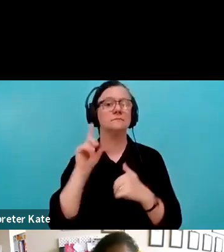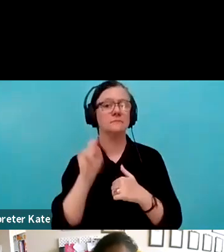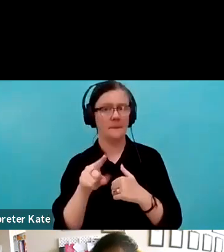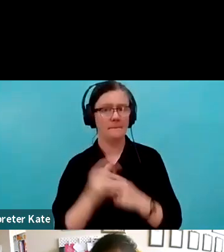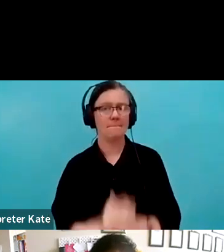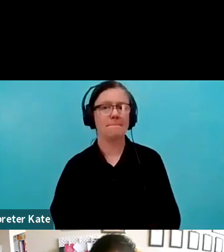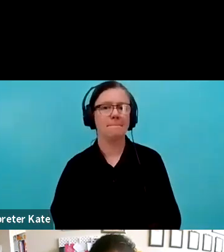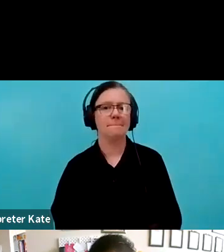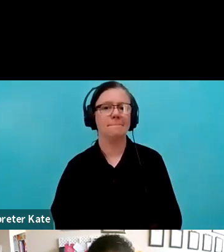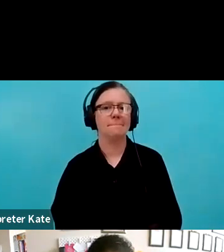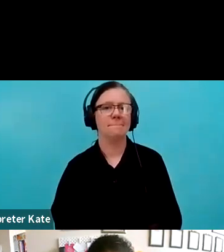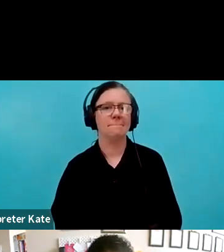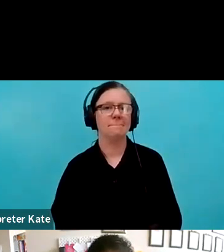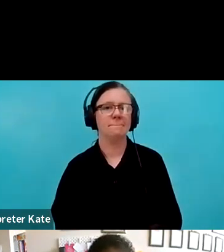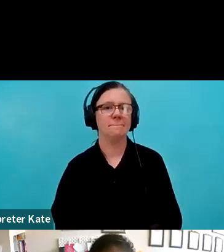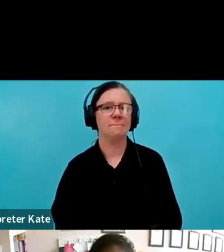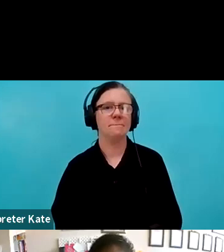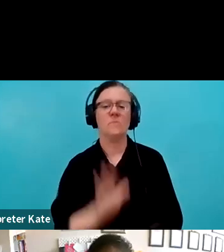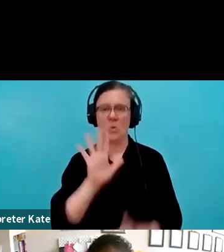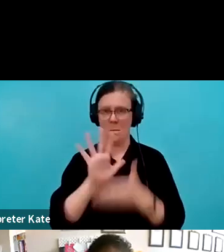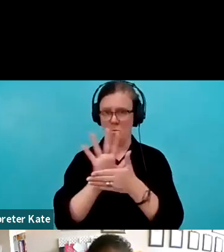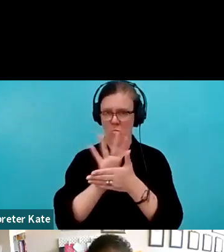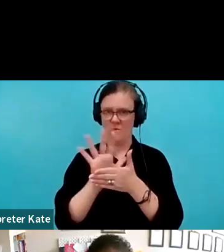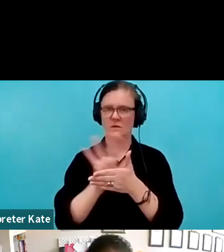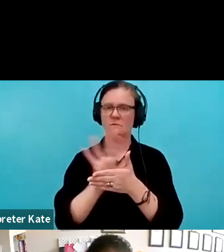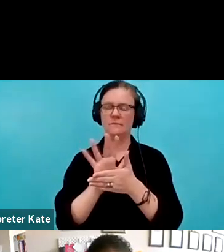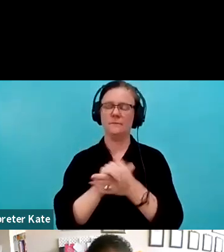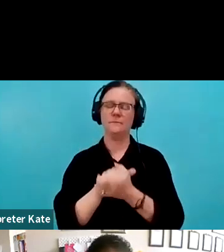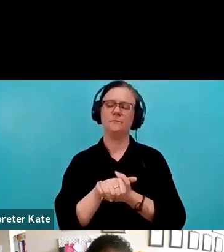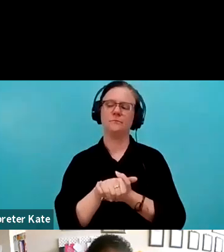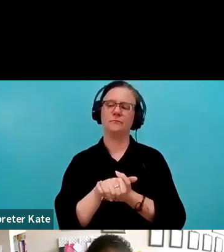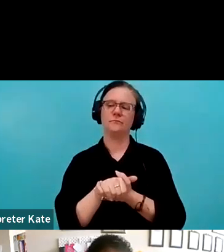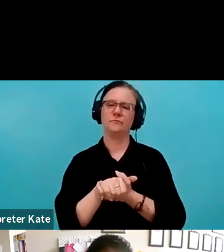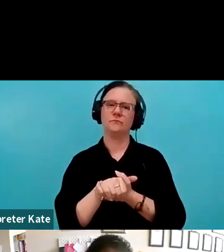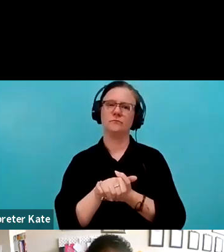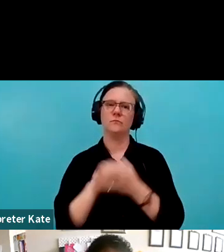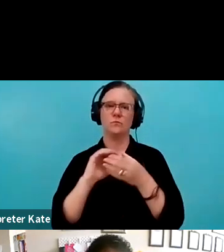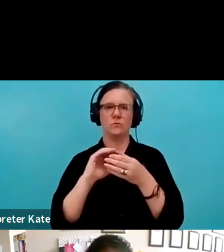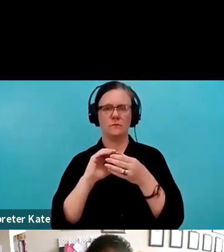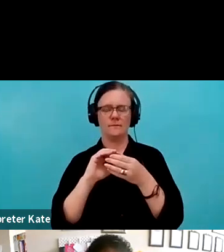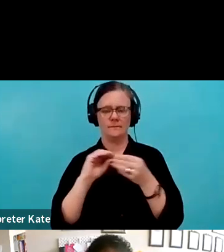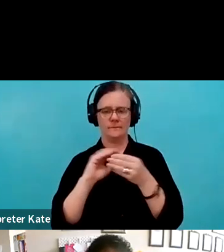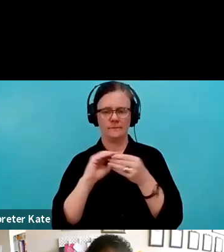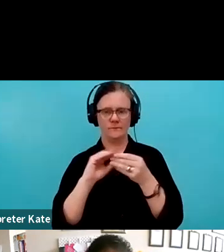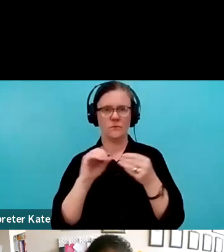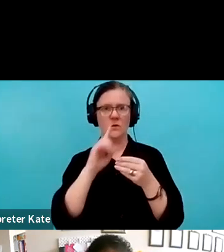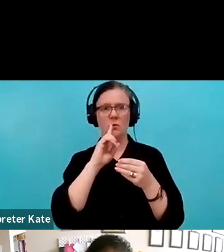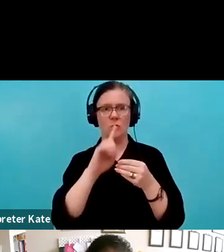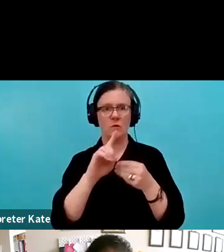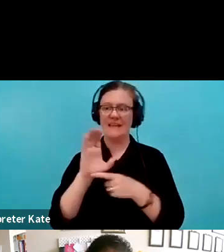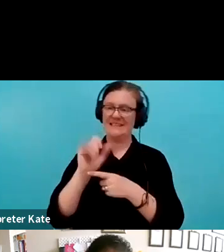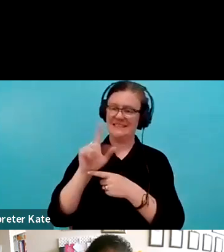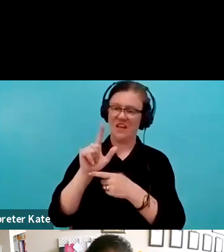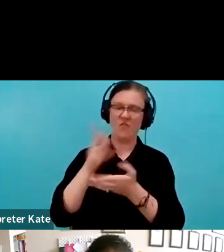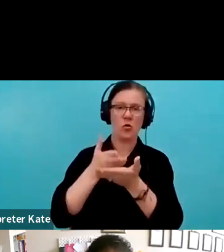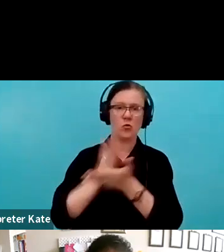is, in Crip Camp, there was a story, a sharing of how powerful civil rights groups